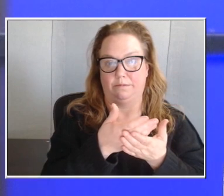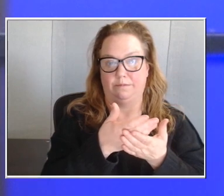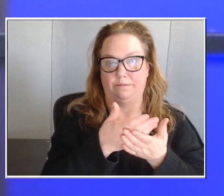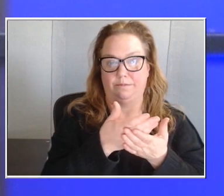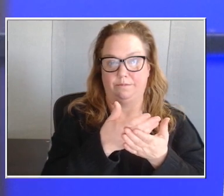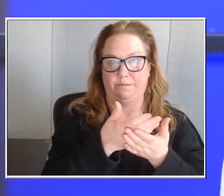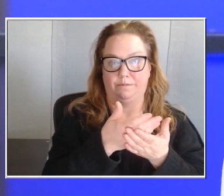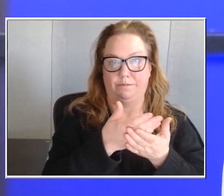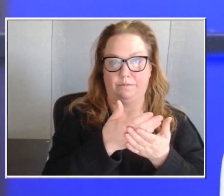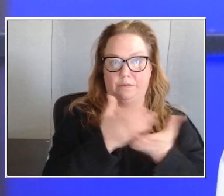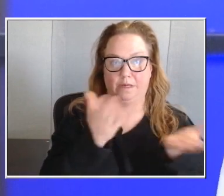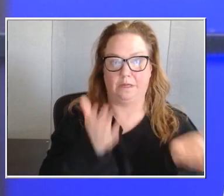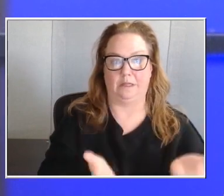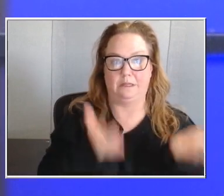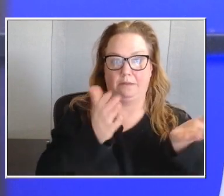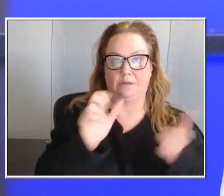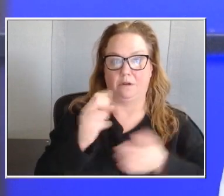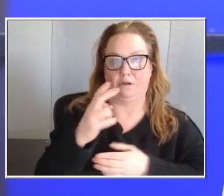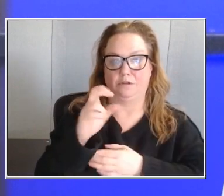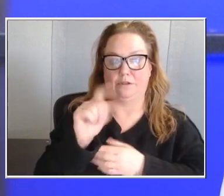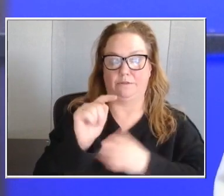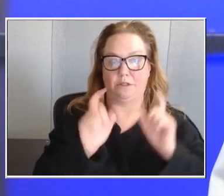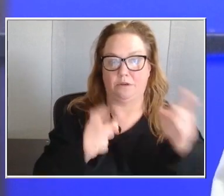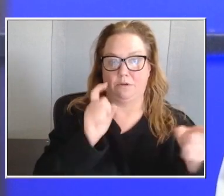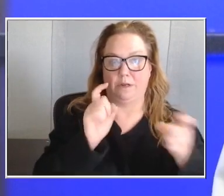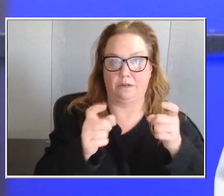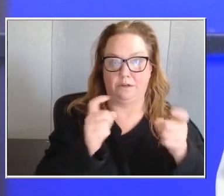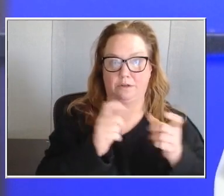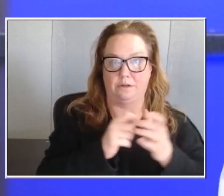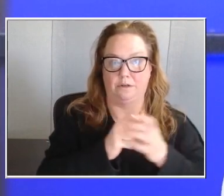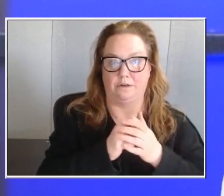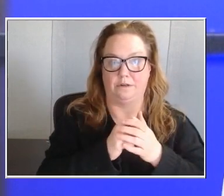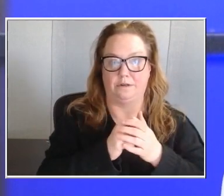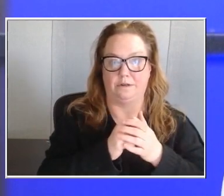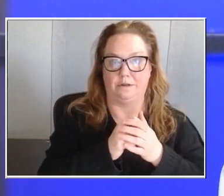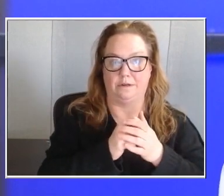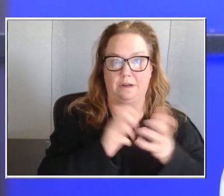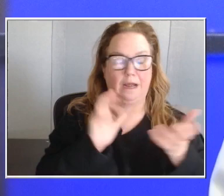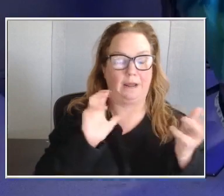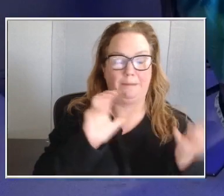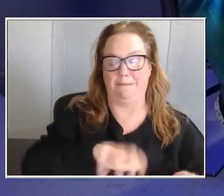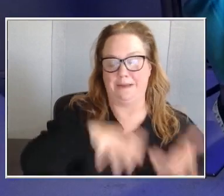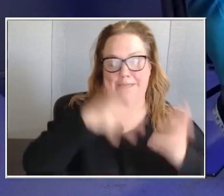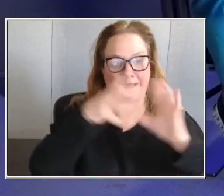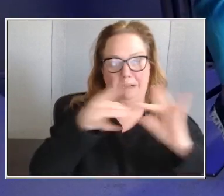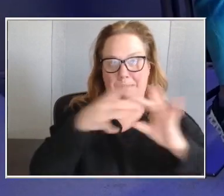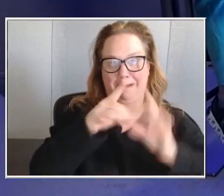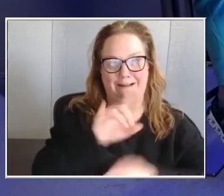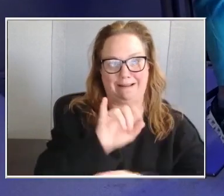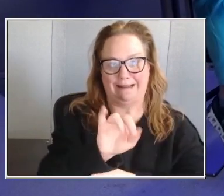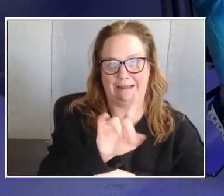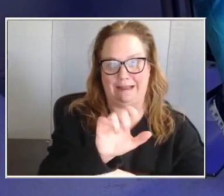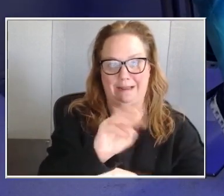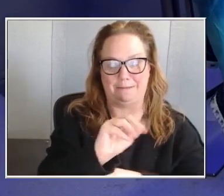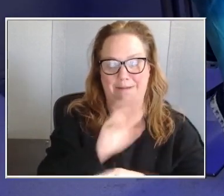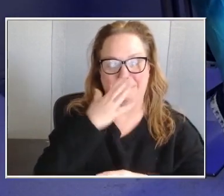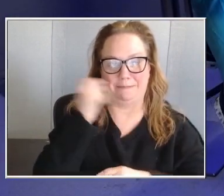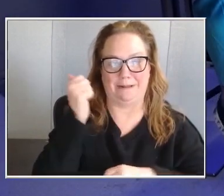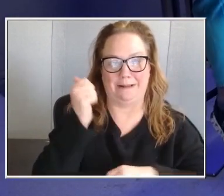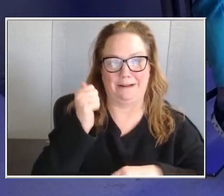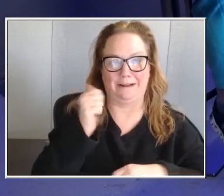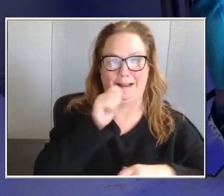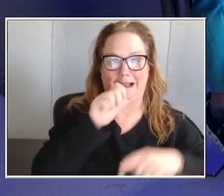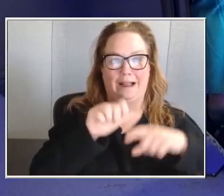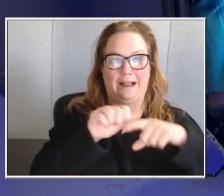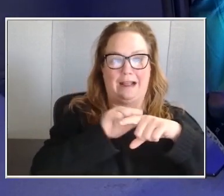lifts all ships, and that's donation. You guys are into this whole thing. I'm messing up the metaphor. He did it better. Yeah, he did it way better. I didn't practice